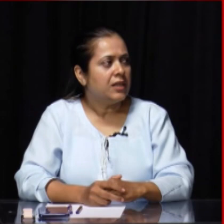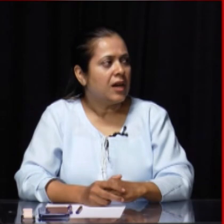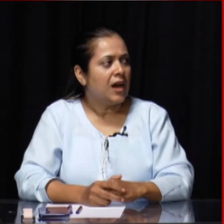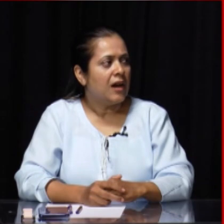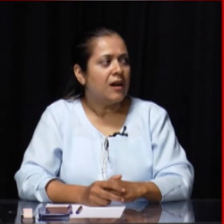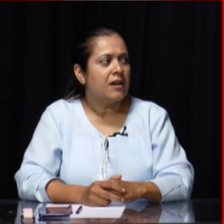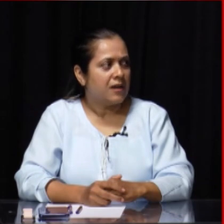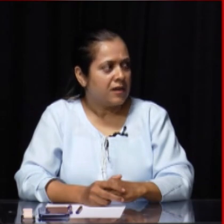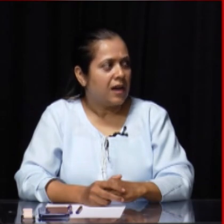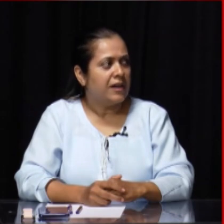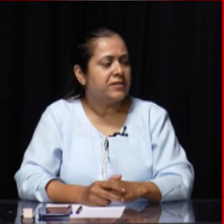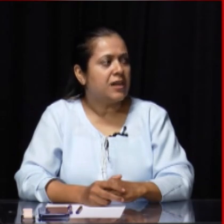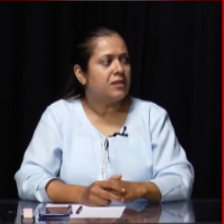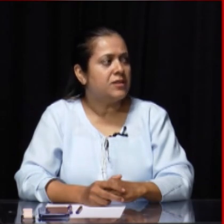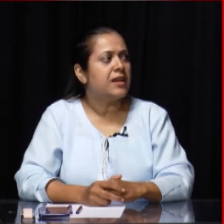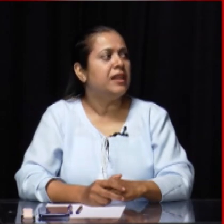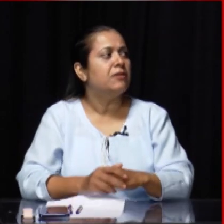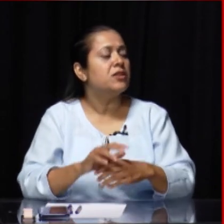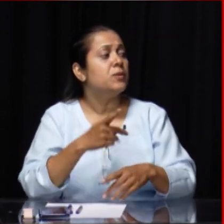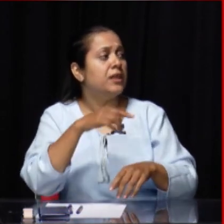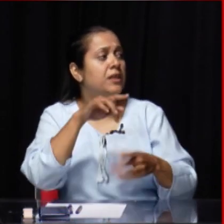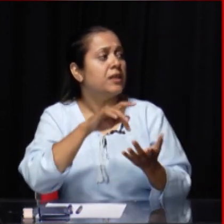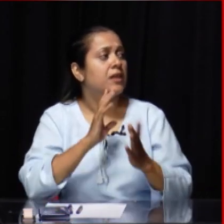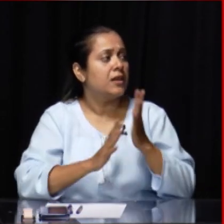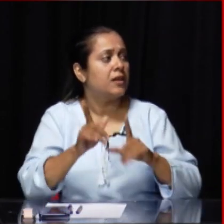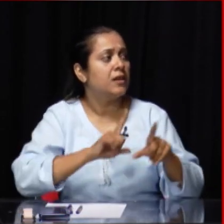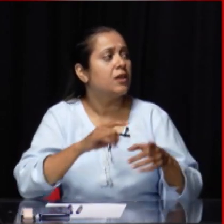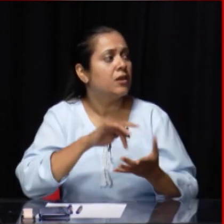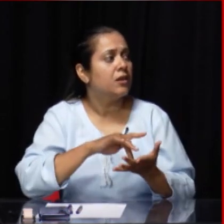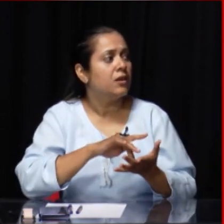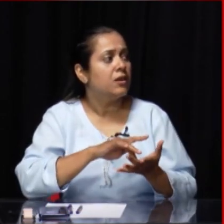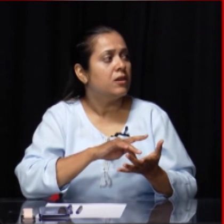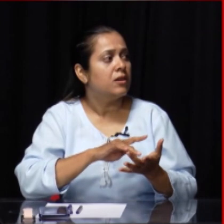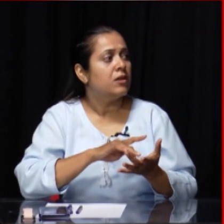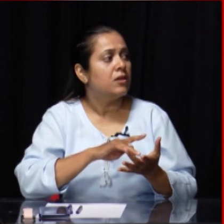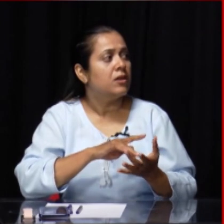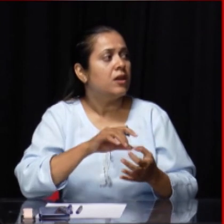So then I started with sign language